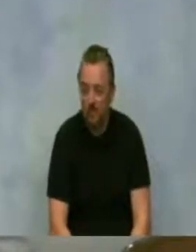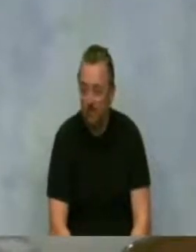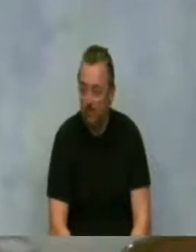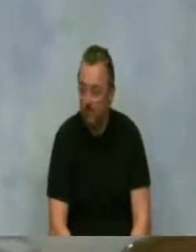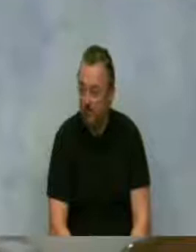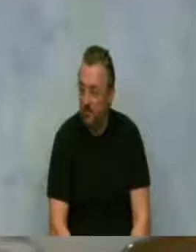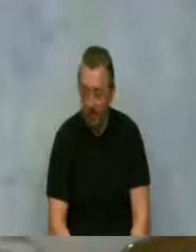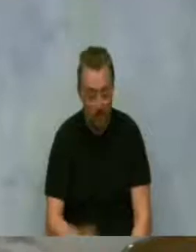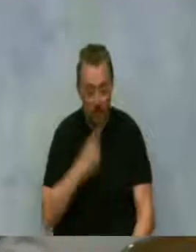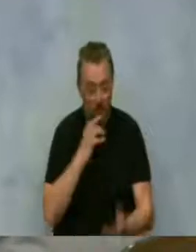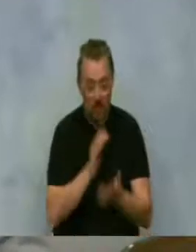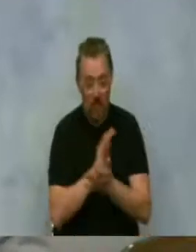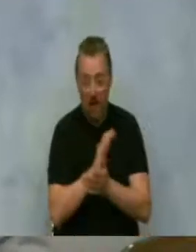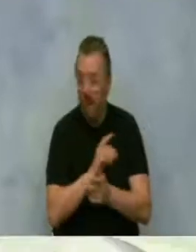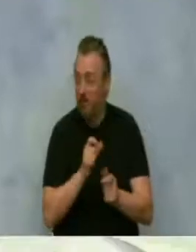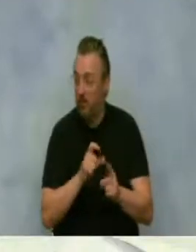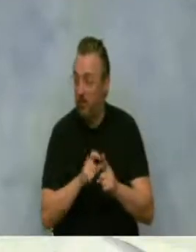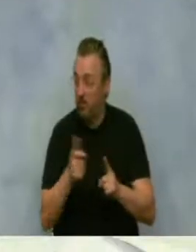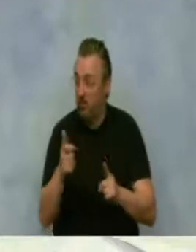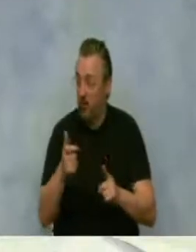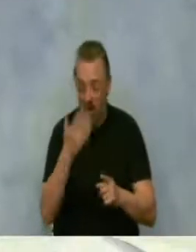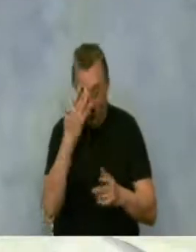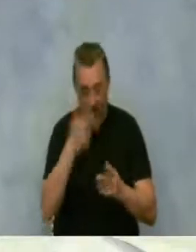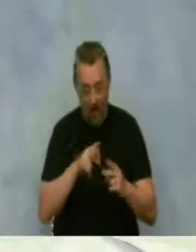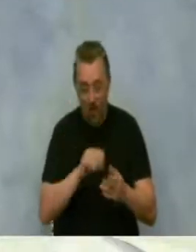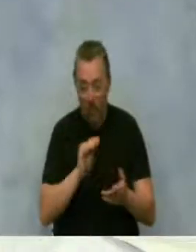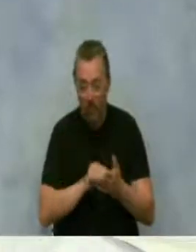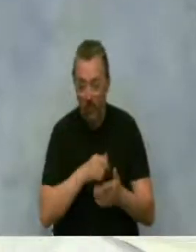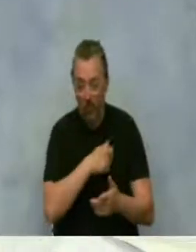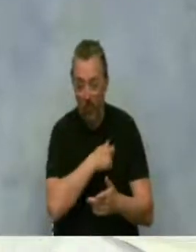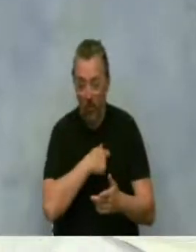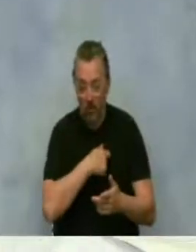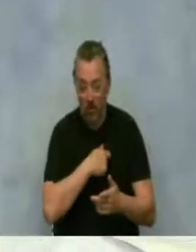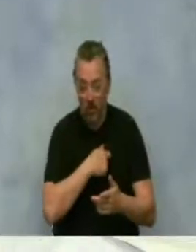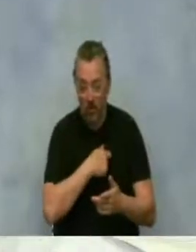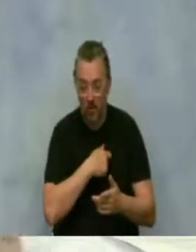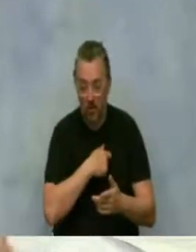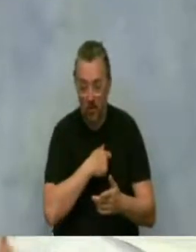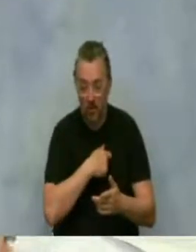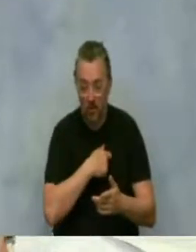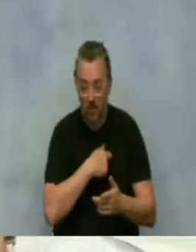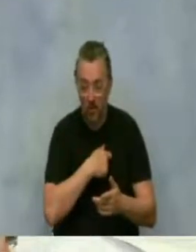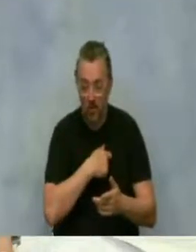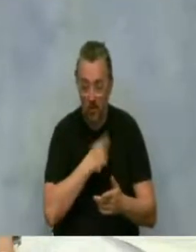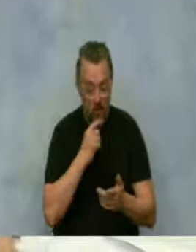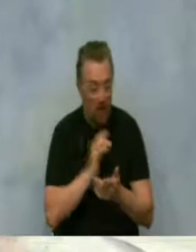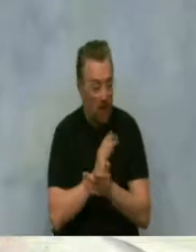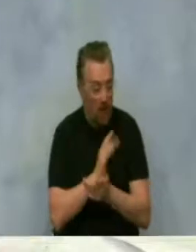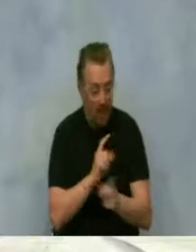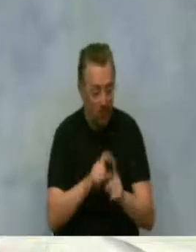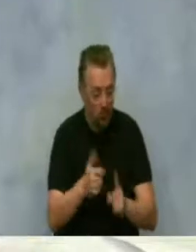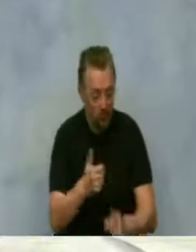Do that either as a note for committee or individually, whichever would be more appropriate, Chair. Okay.